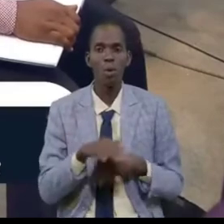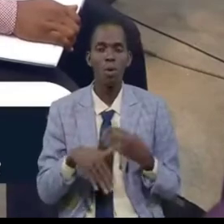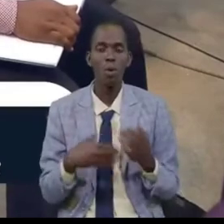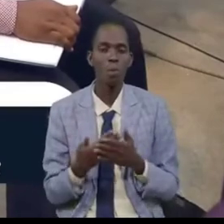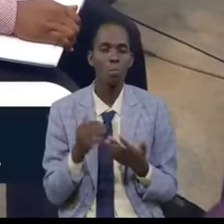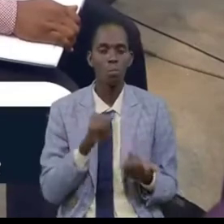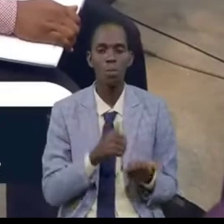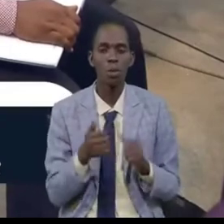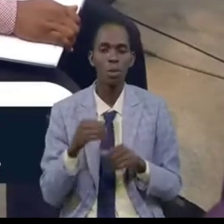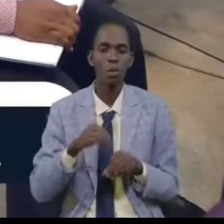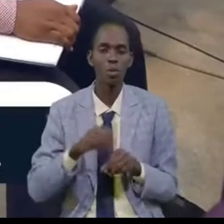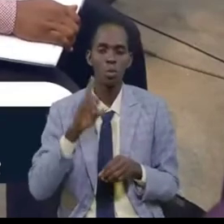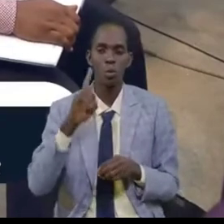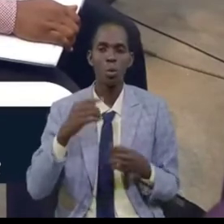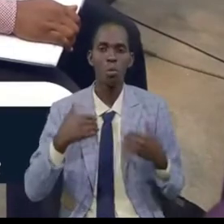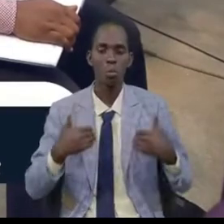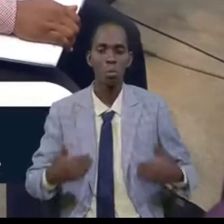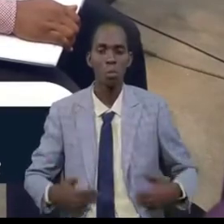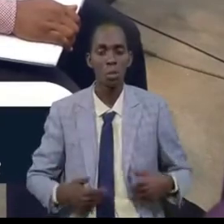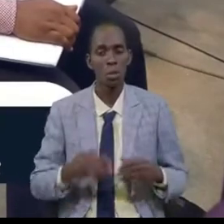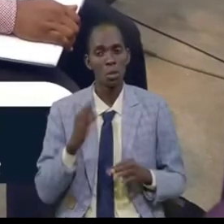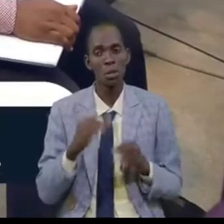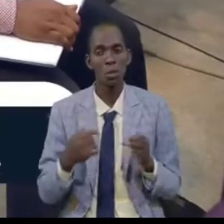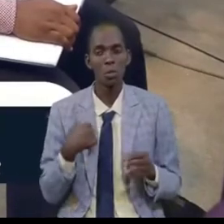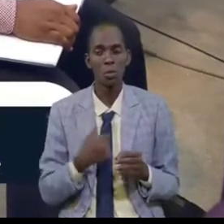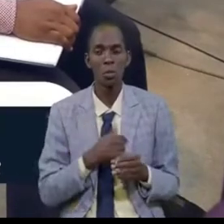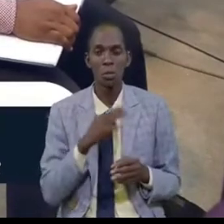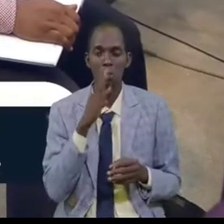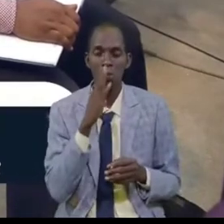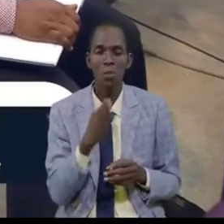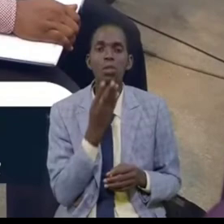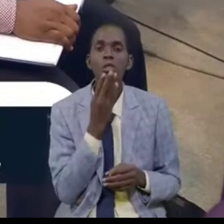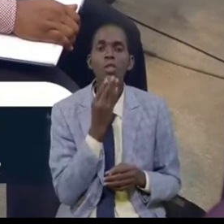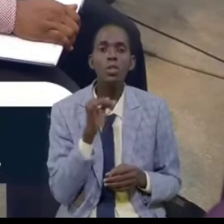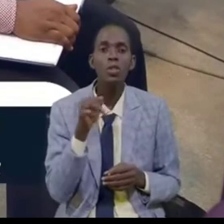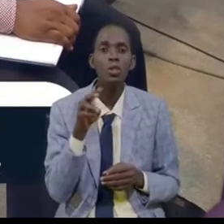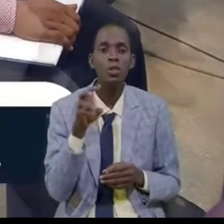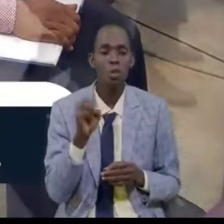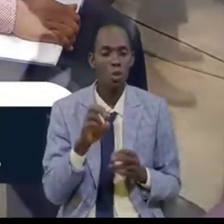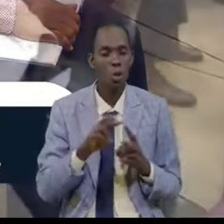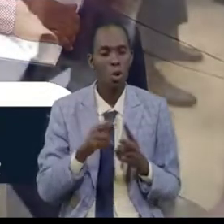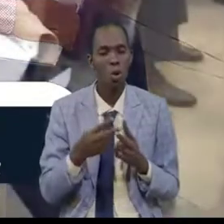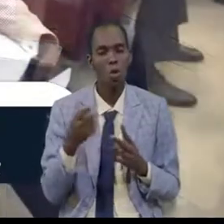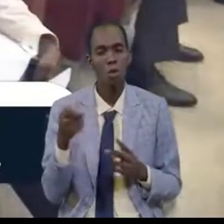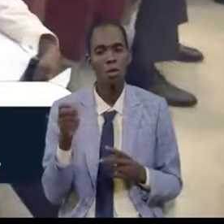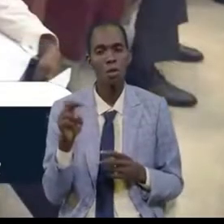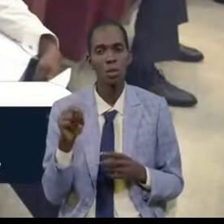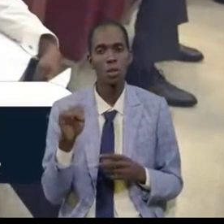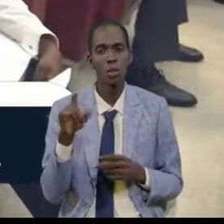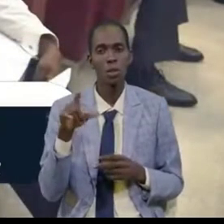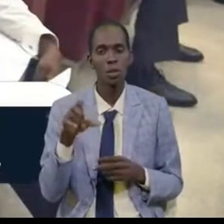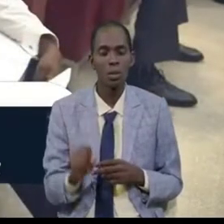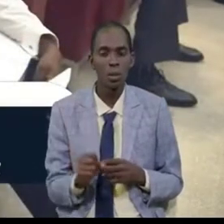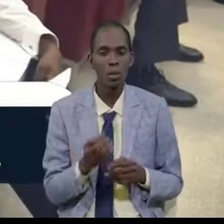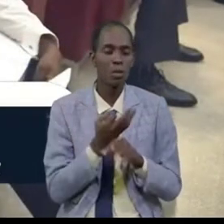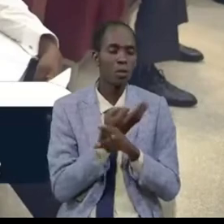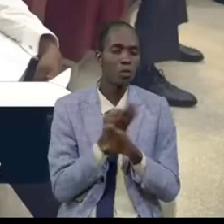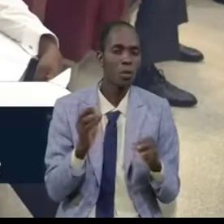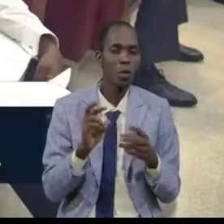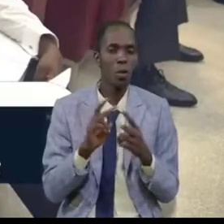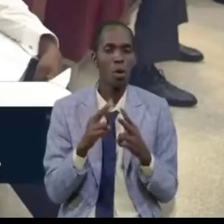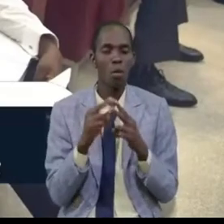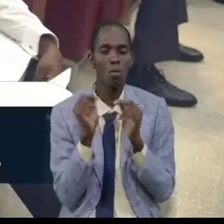into one body, whether we be Jews or Gentiles, whether we be bond or free, and have been